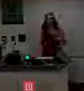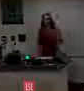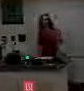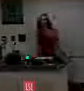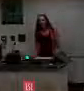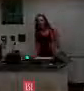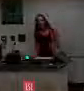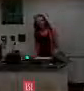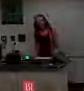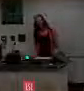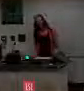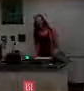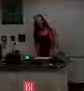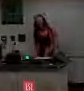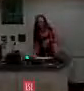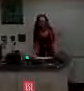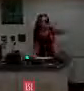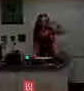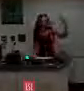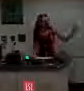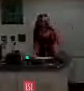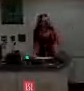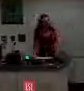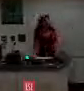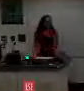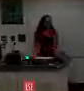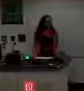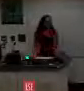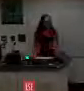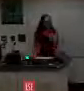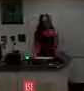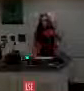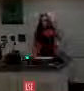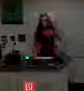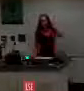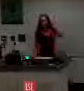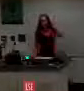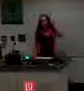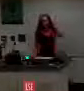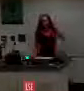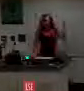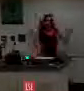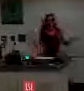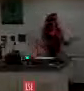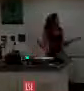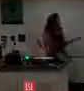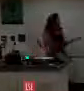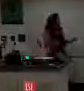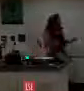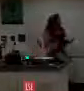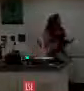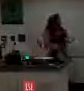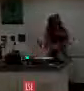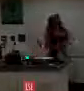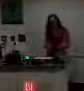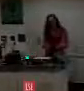where people who have not had access to certain resources, who've never been able to get an education of a certain kind, who don't have access to banking, for